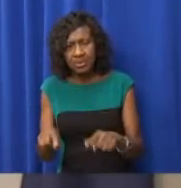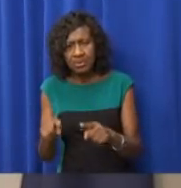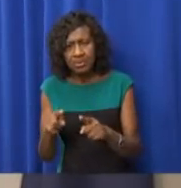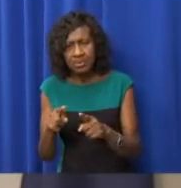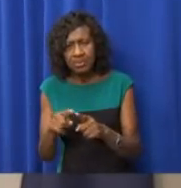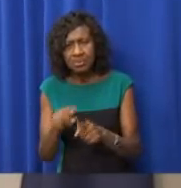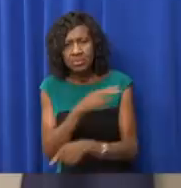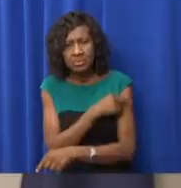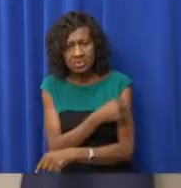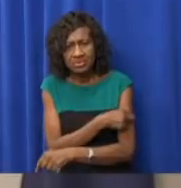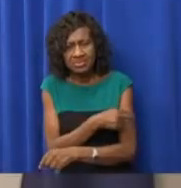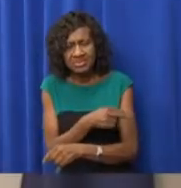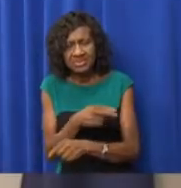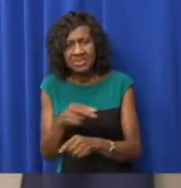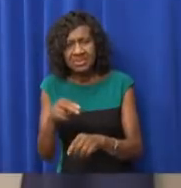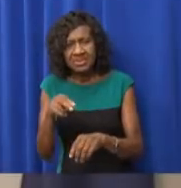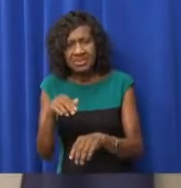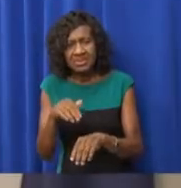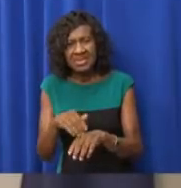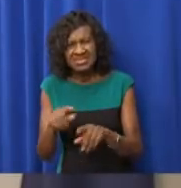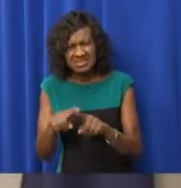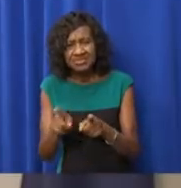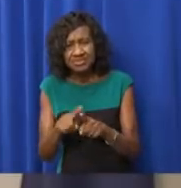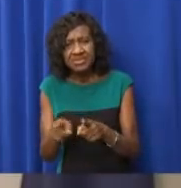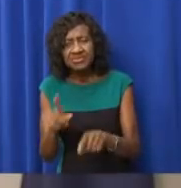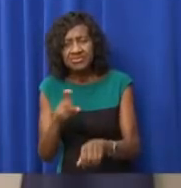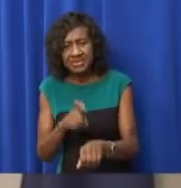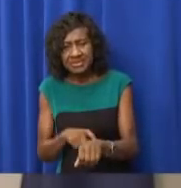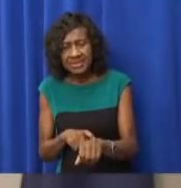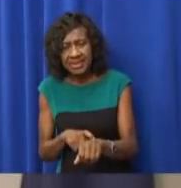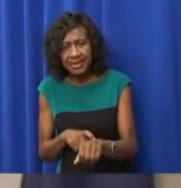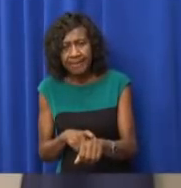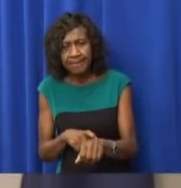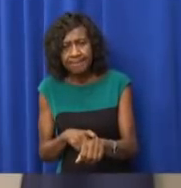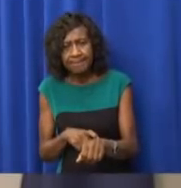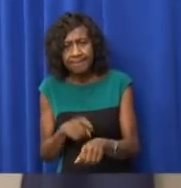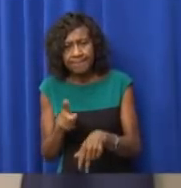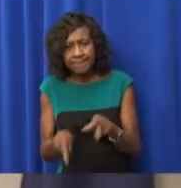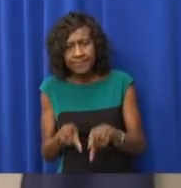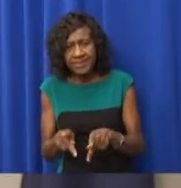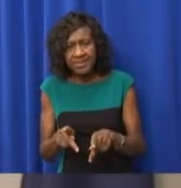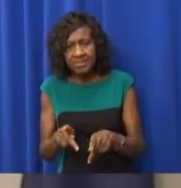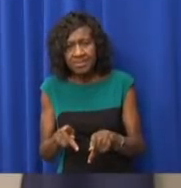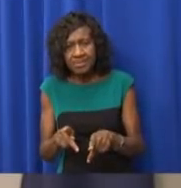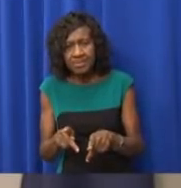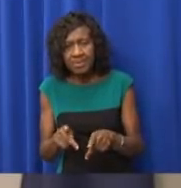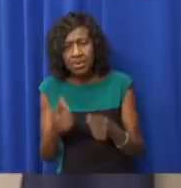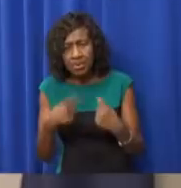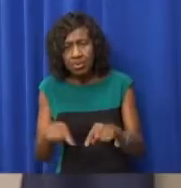no two patients are in the office at the same time. Persons accompanying them are not